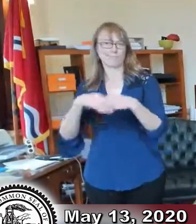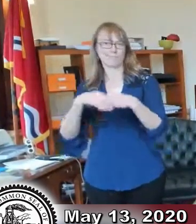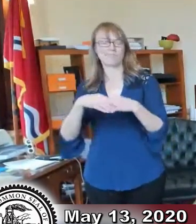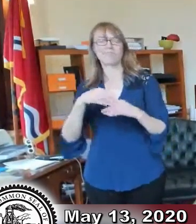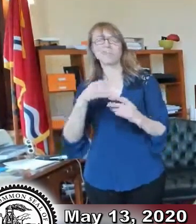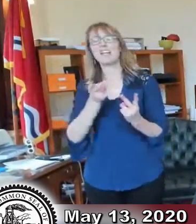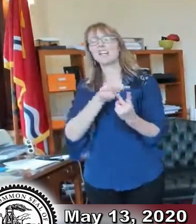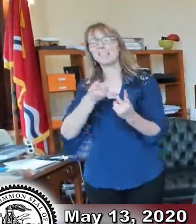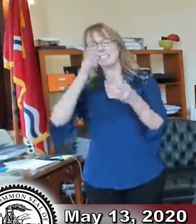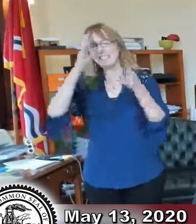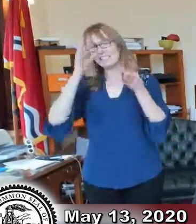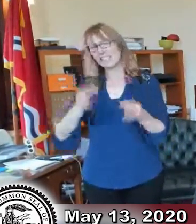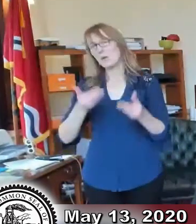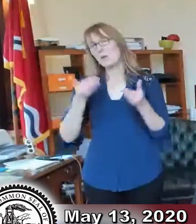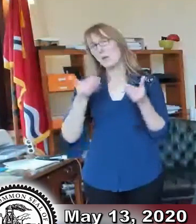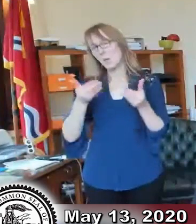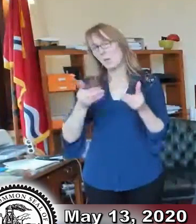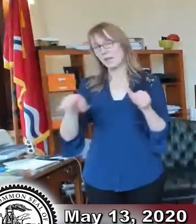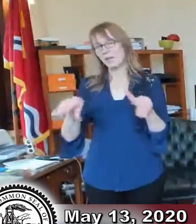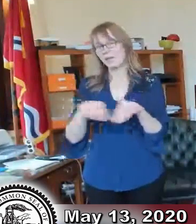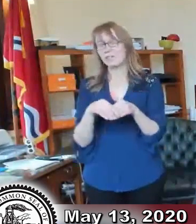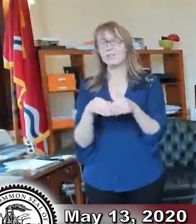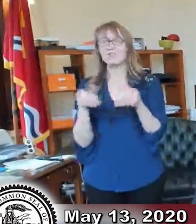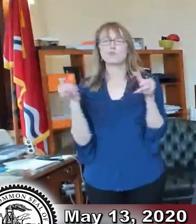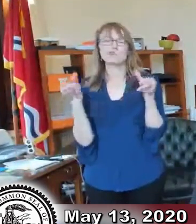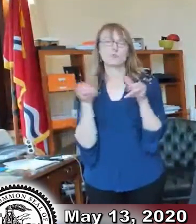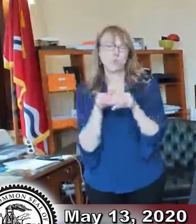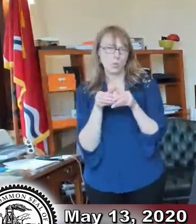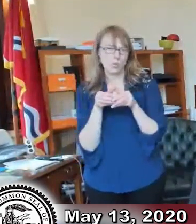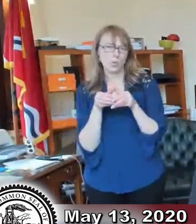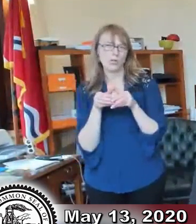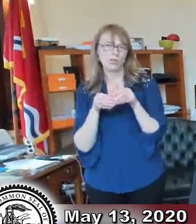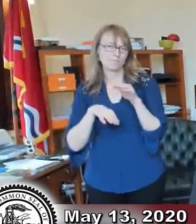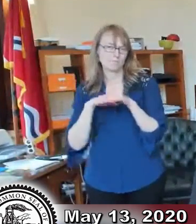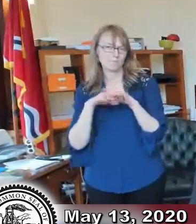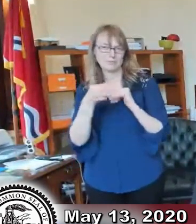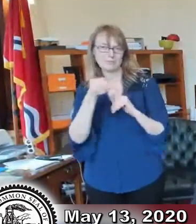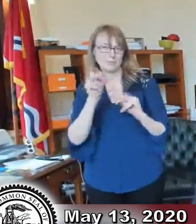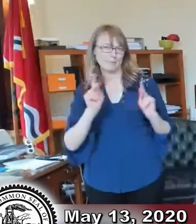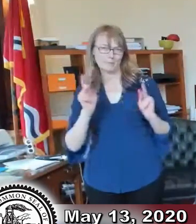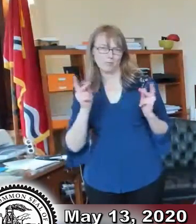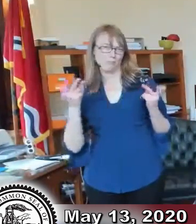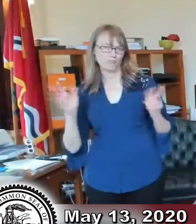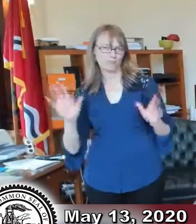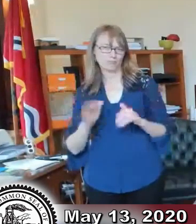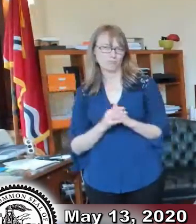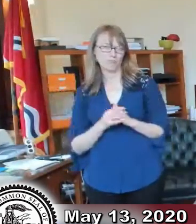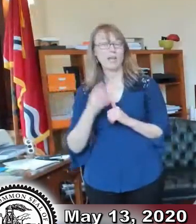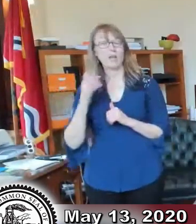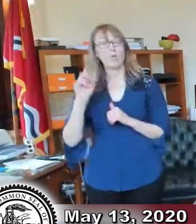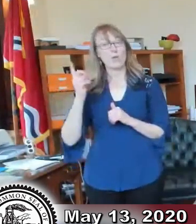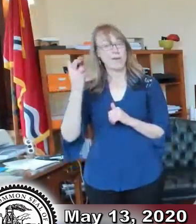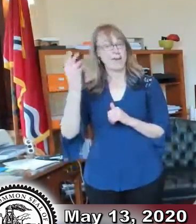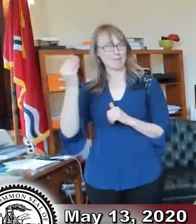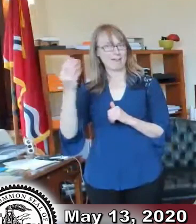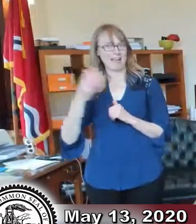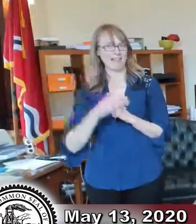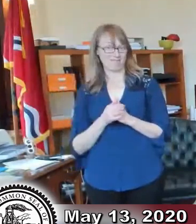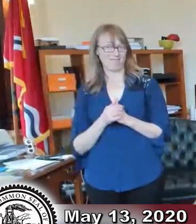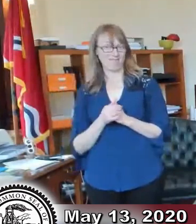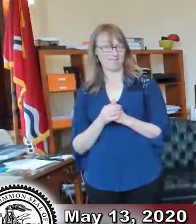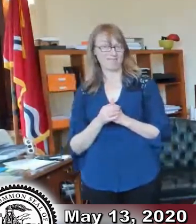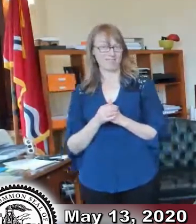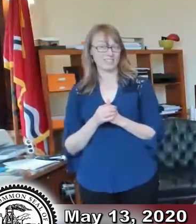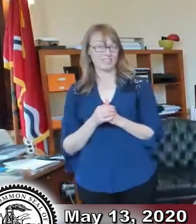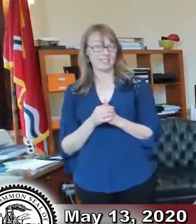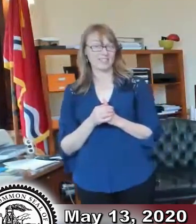their wedding, small group, just family, 10 people or less, outdoors, and they're going to have